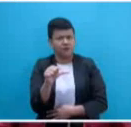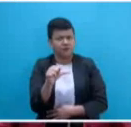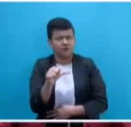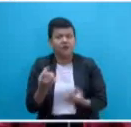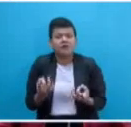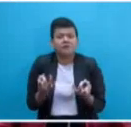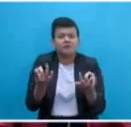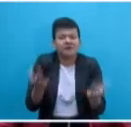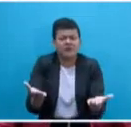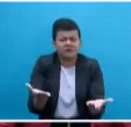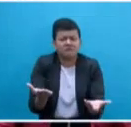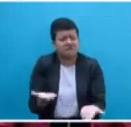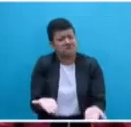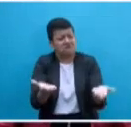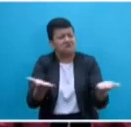comfortable with,